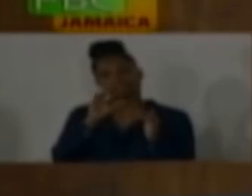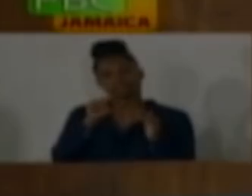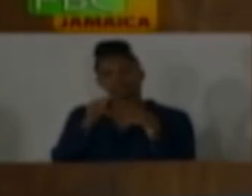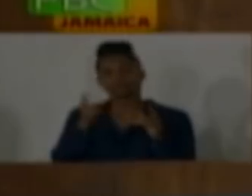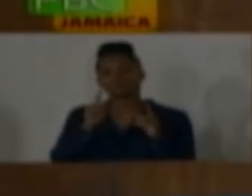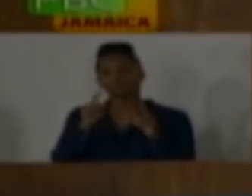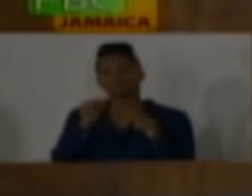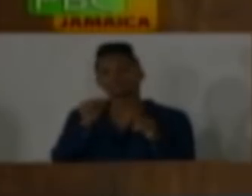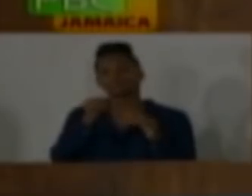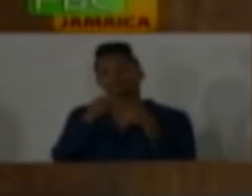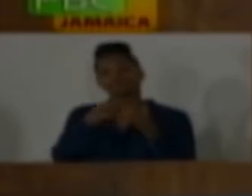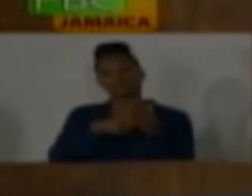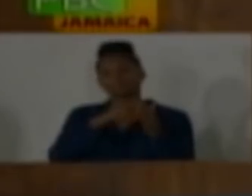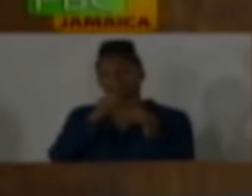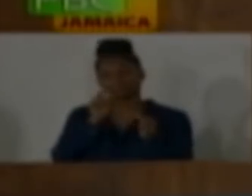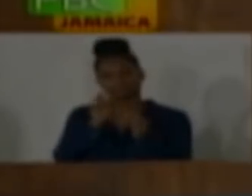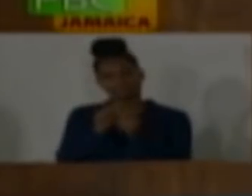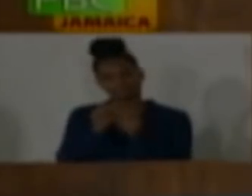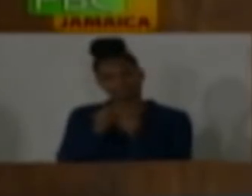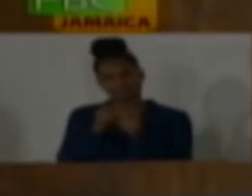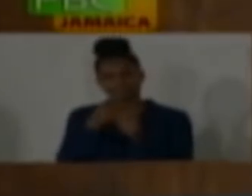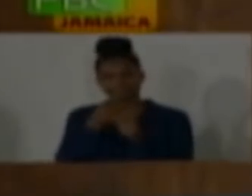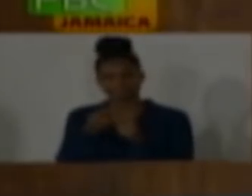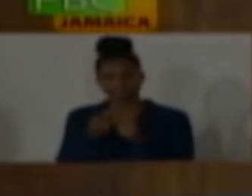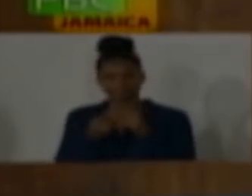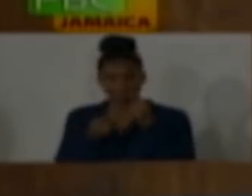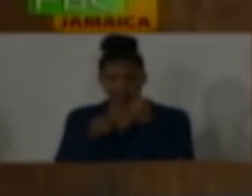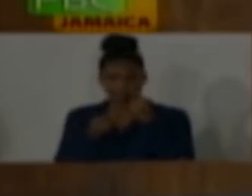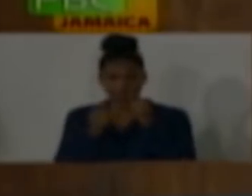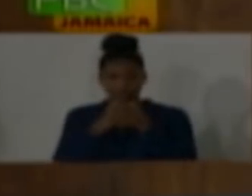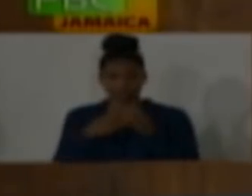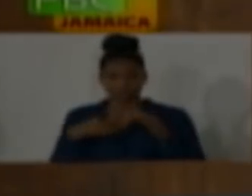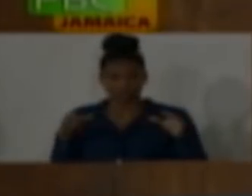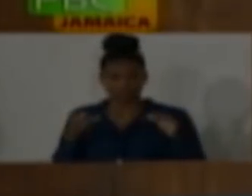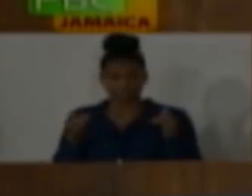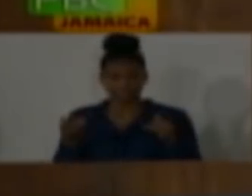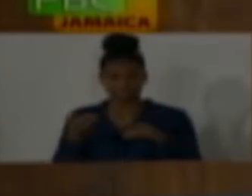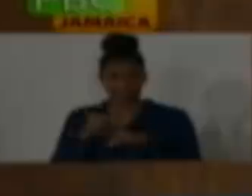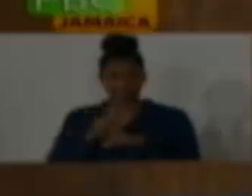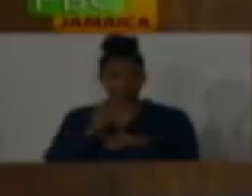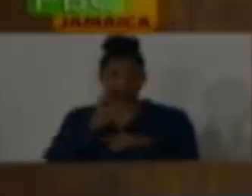specified. What we're doing here today will